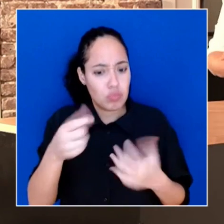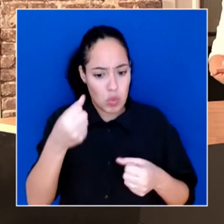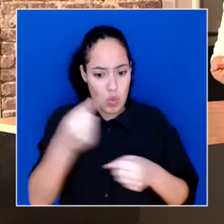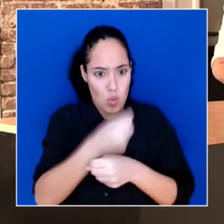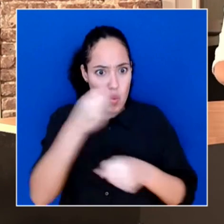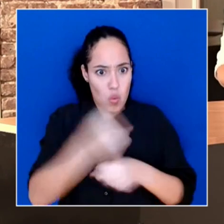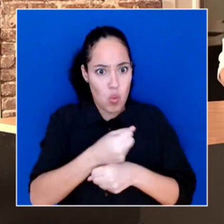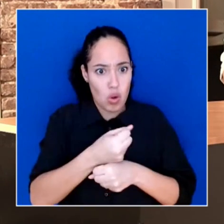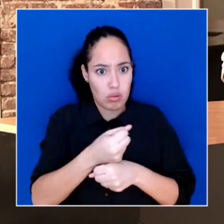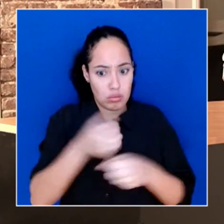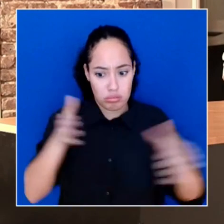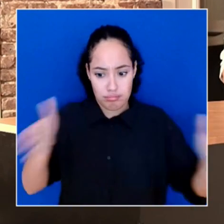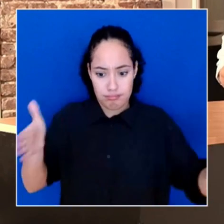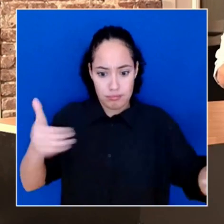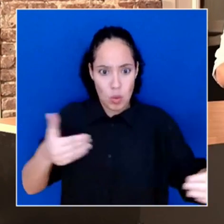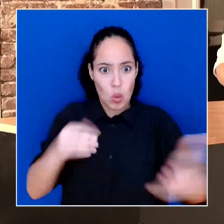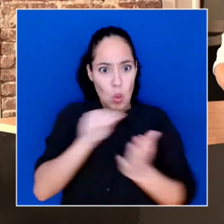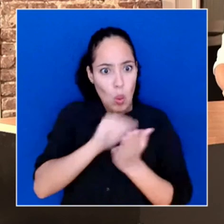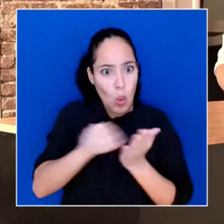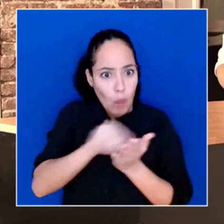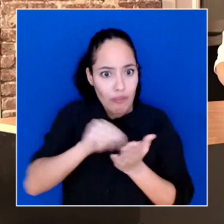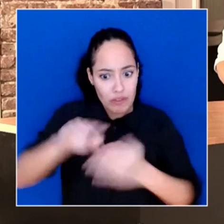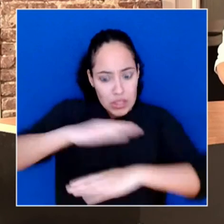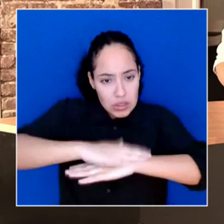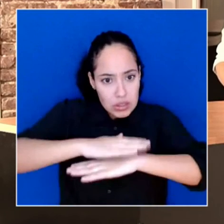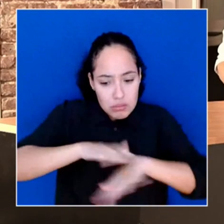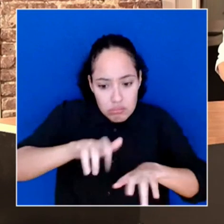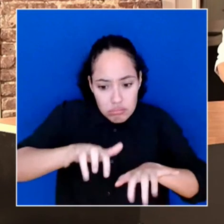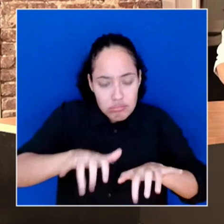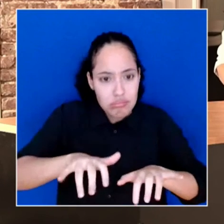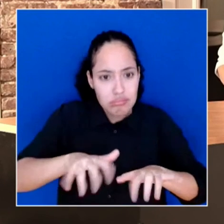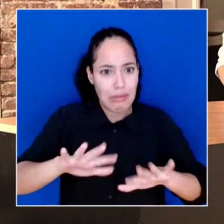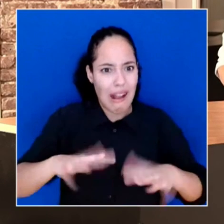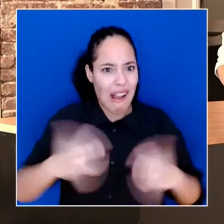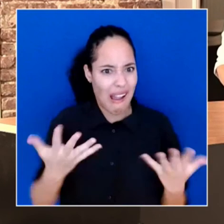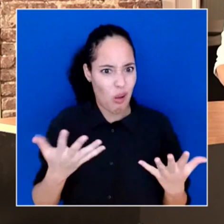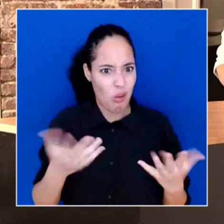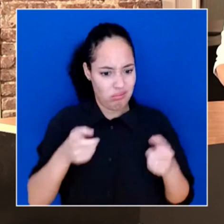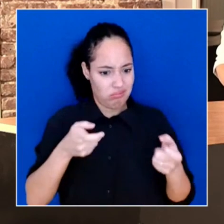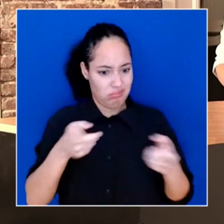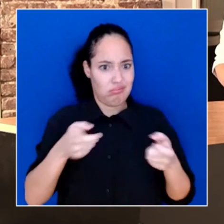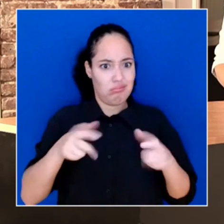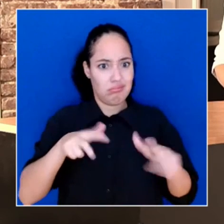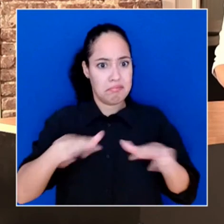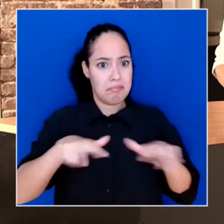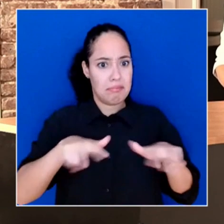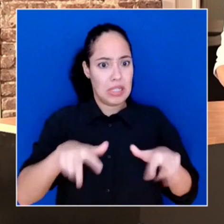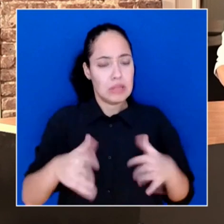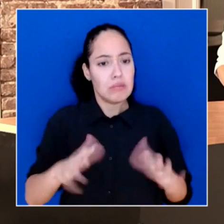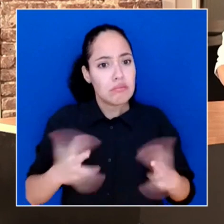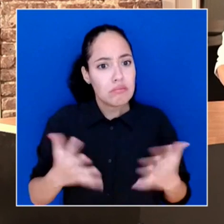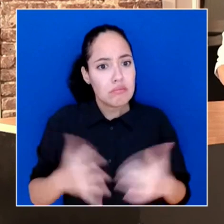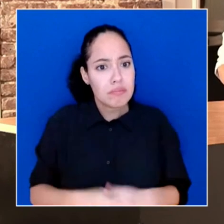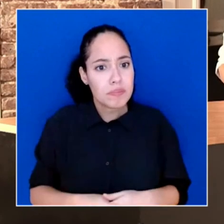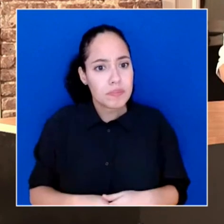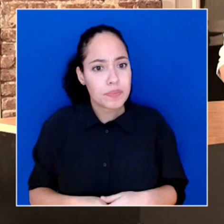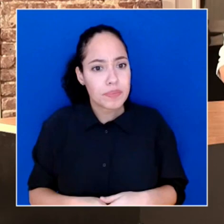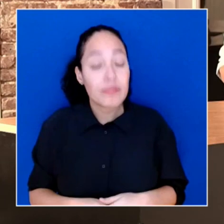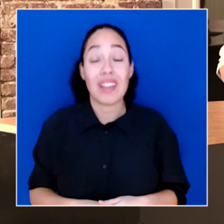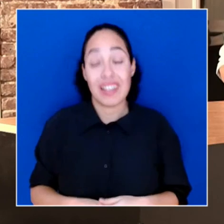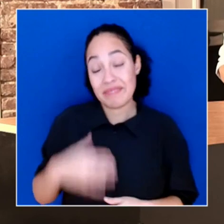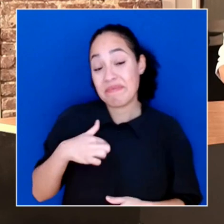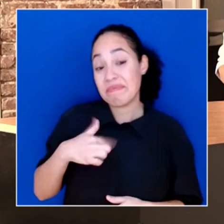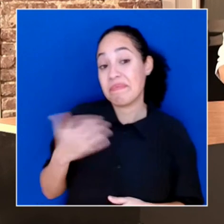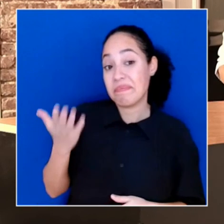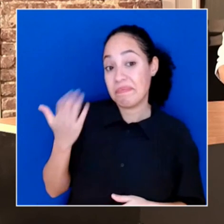that before the pandemic hit and we all had to go home? Yeah, I used to do that. I used to work in a primarily